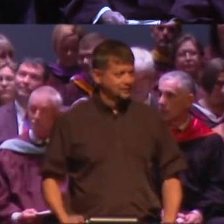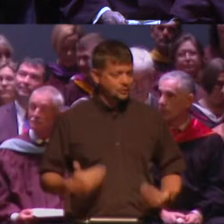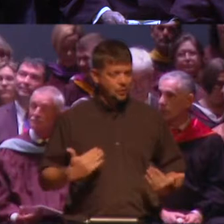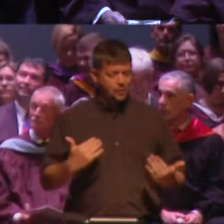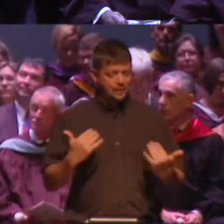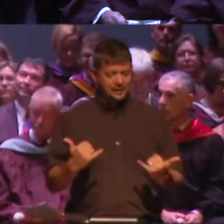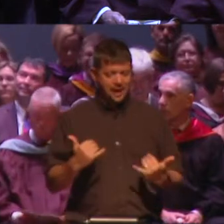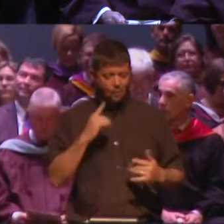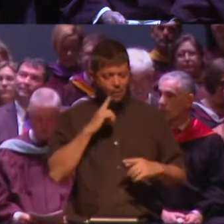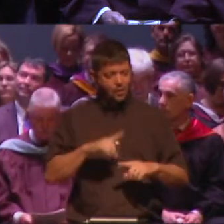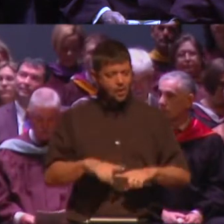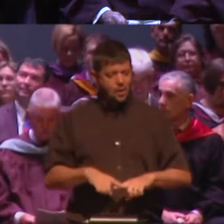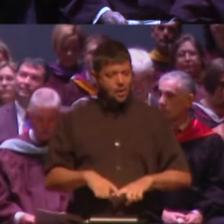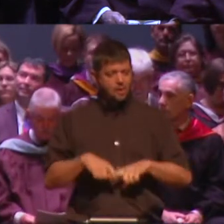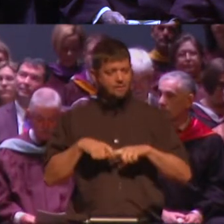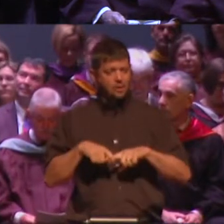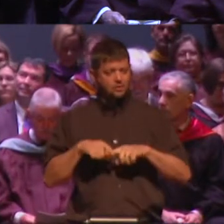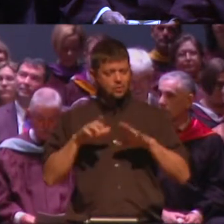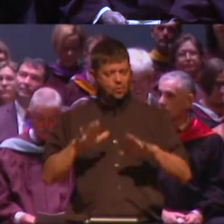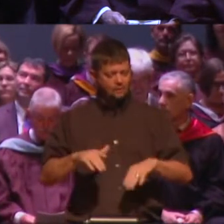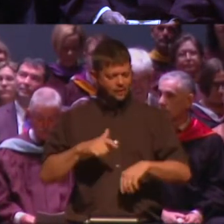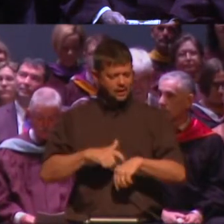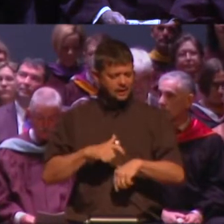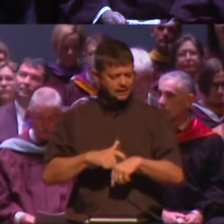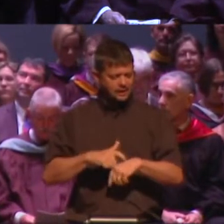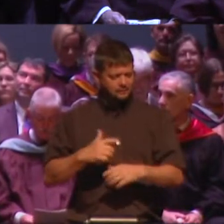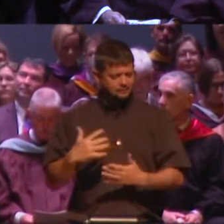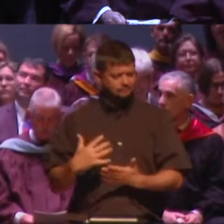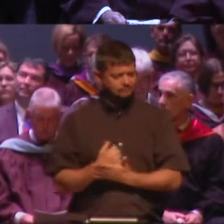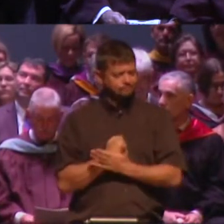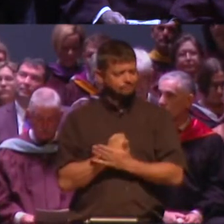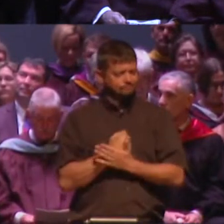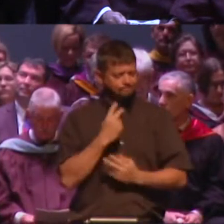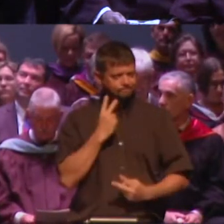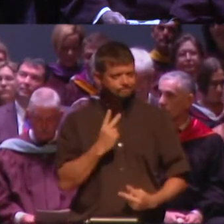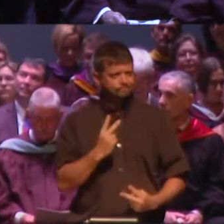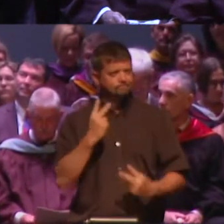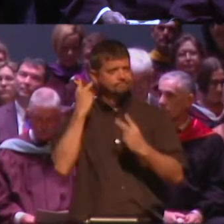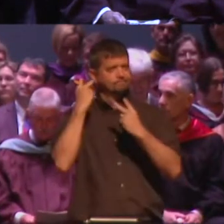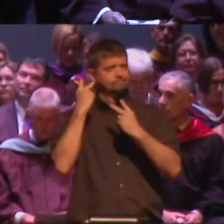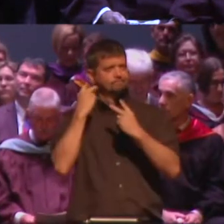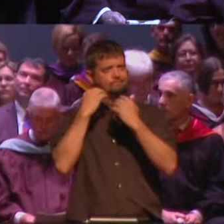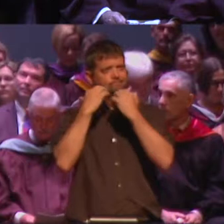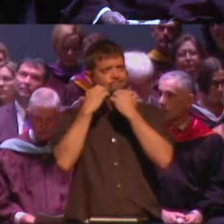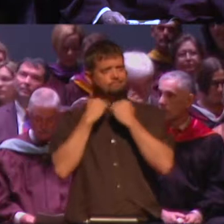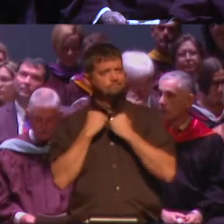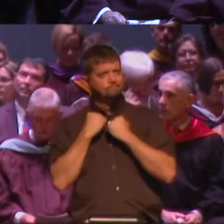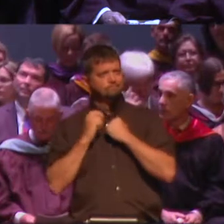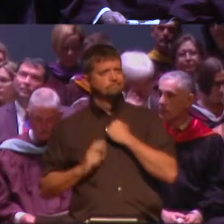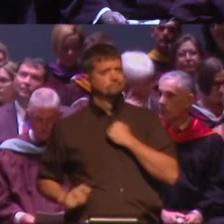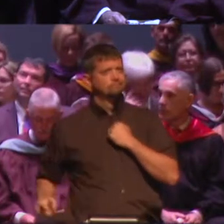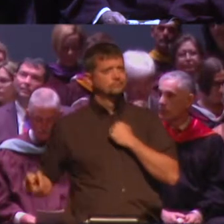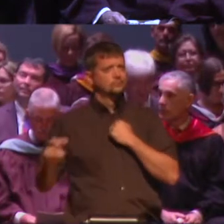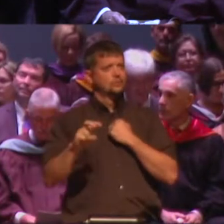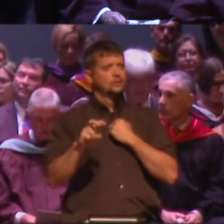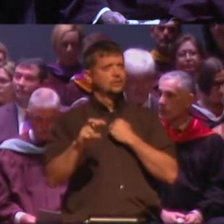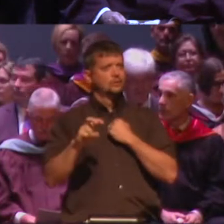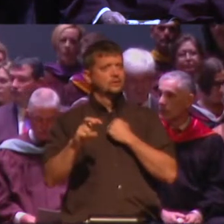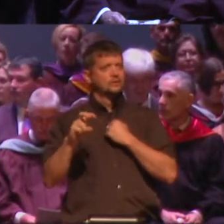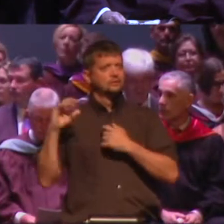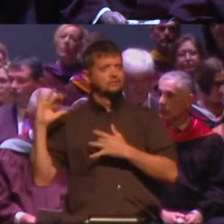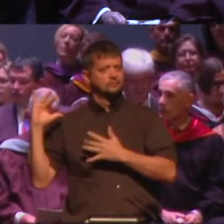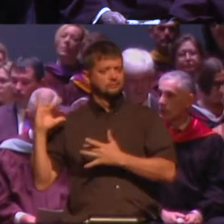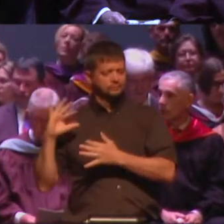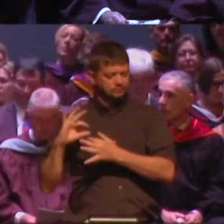at this wonderful intersection as you relish in this moment and reflect on your journey that got you where you are